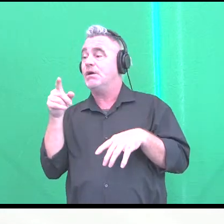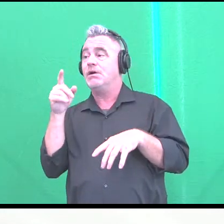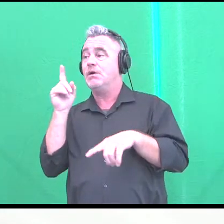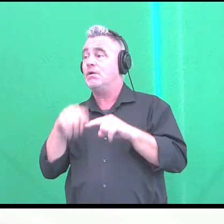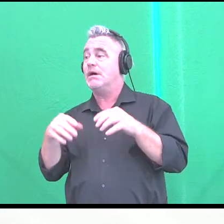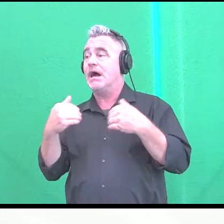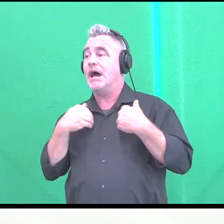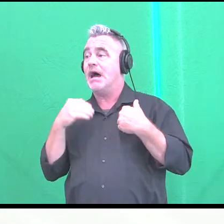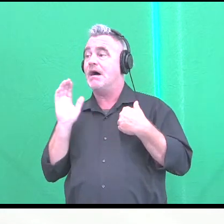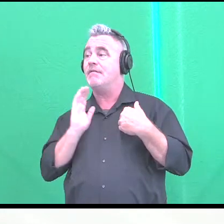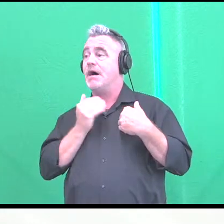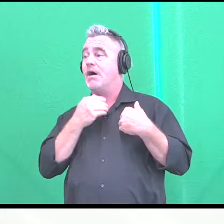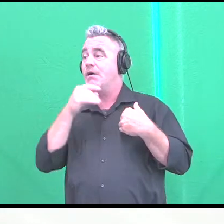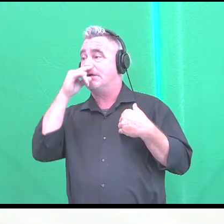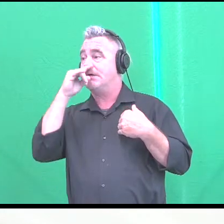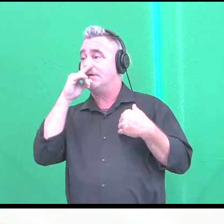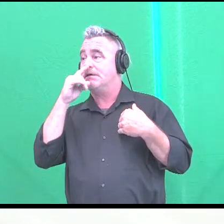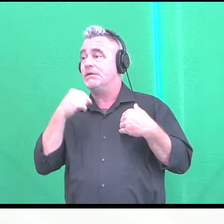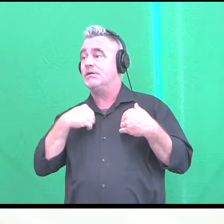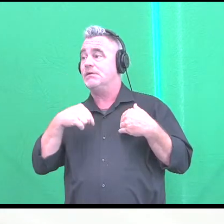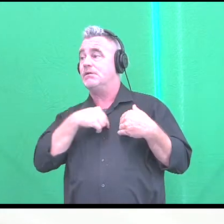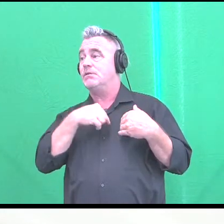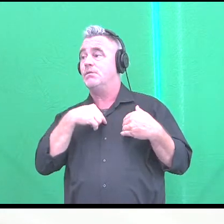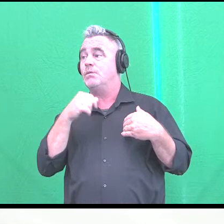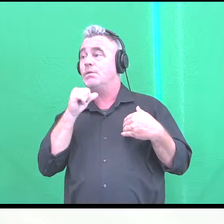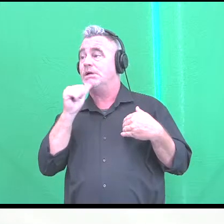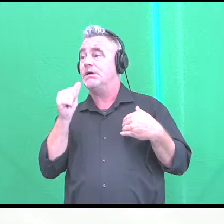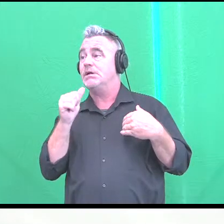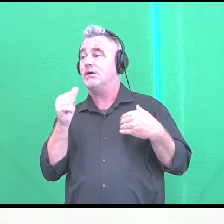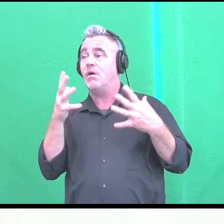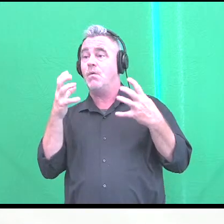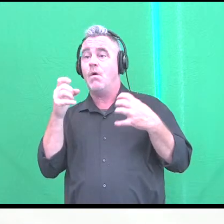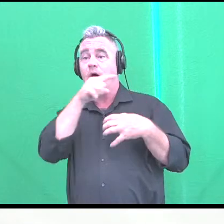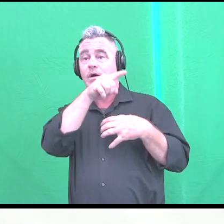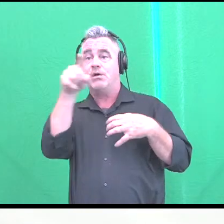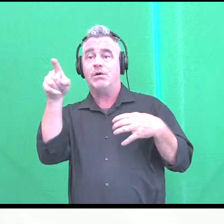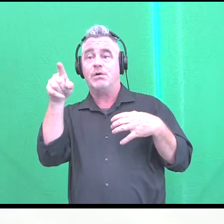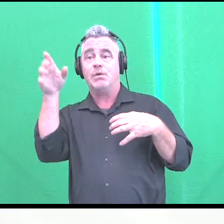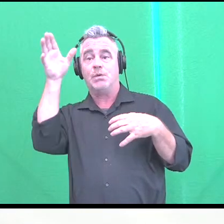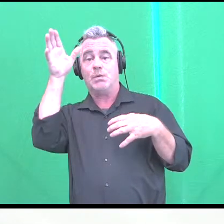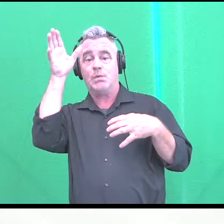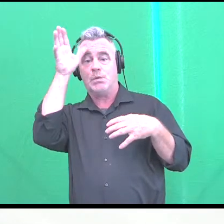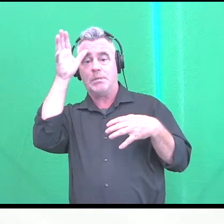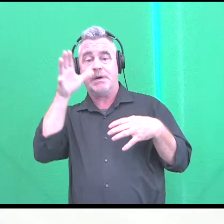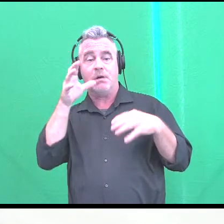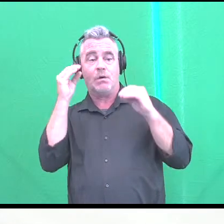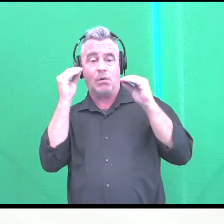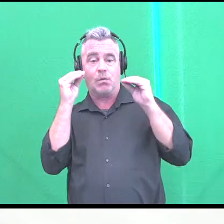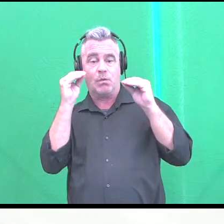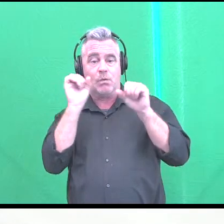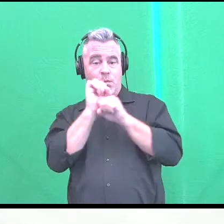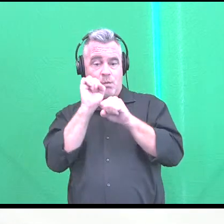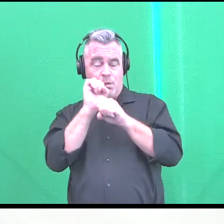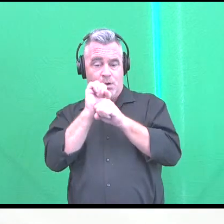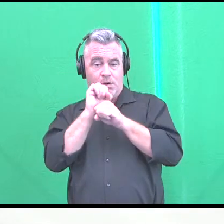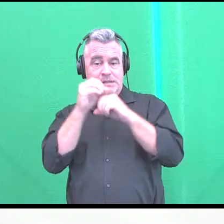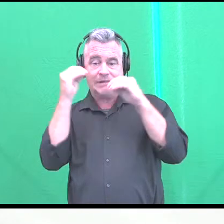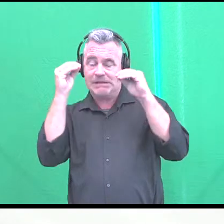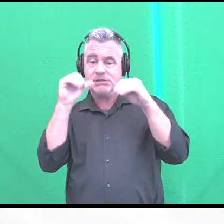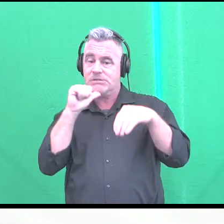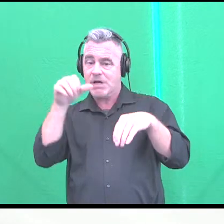We don't want you parenting. We're the parents. We don't want you teaching, we don't want teachers teaching these